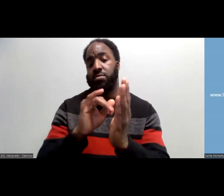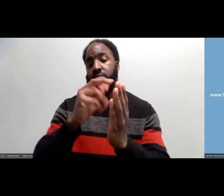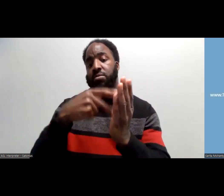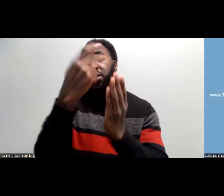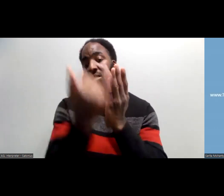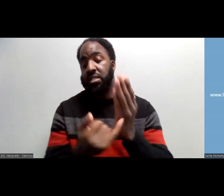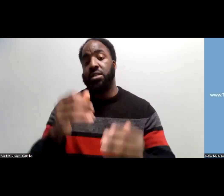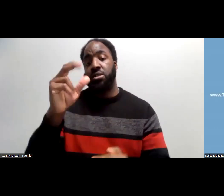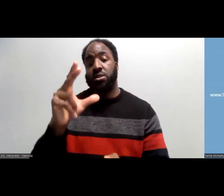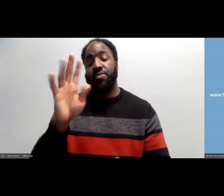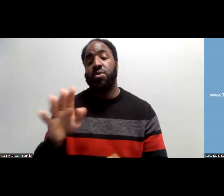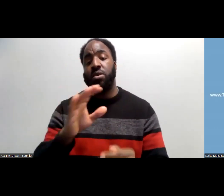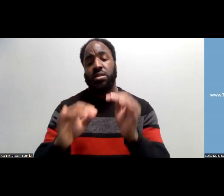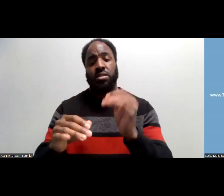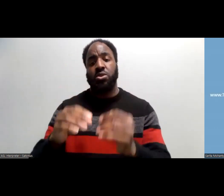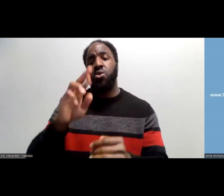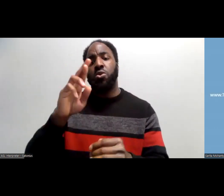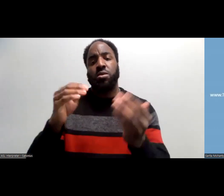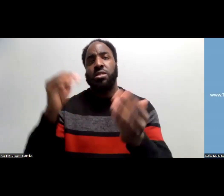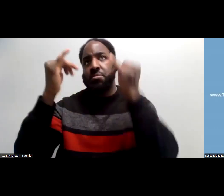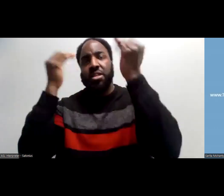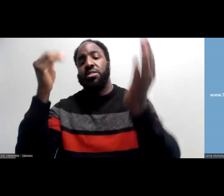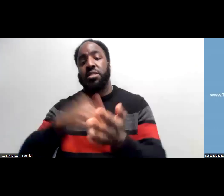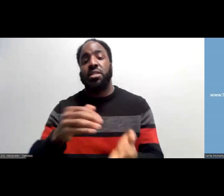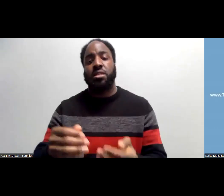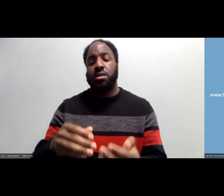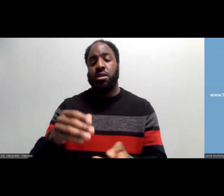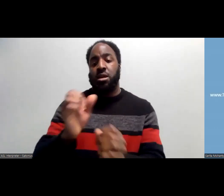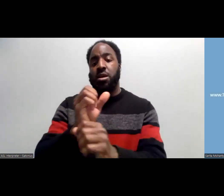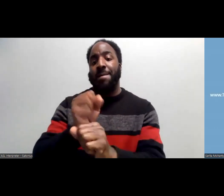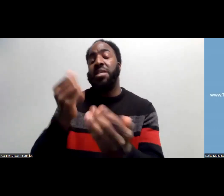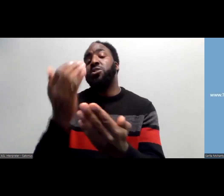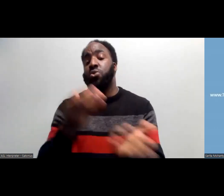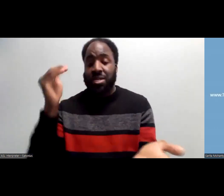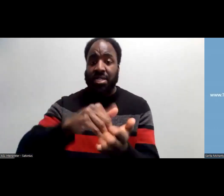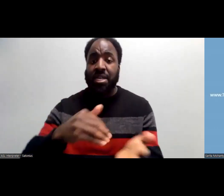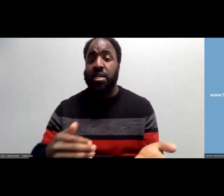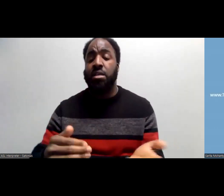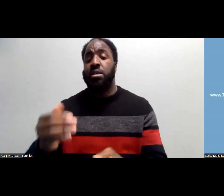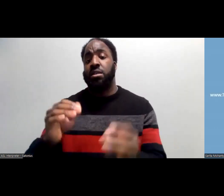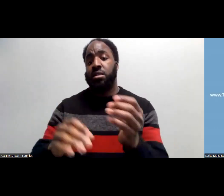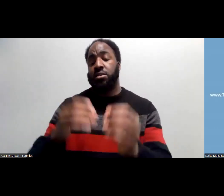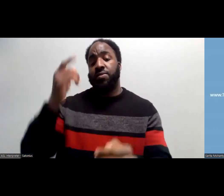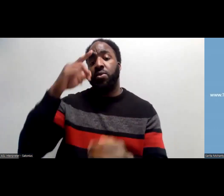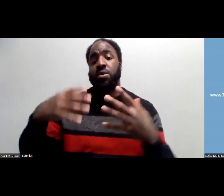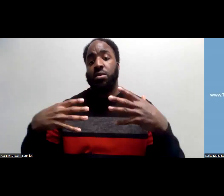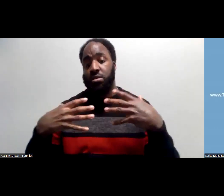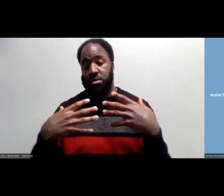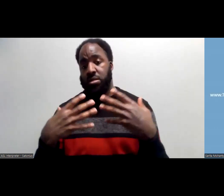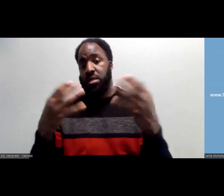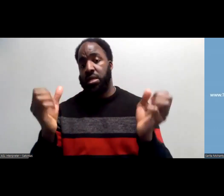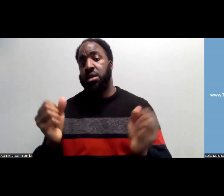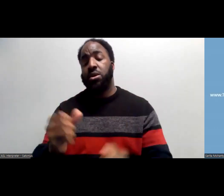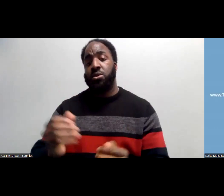health reimagined, and this is around the high cap modernization, which is about modernization of Medicare counseling services to serve more